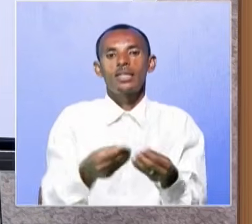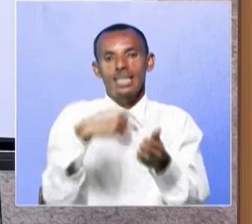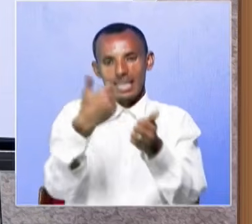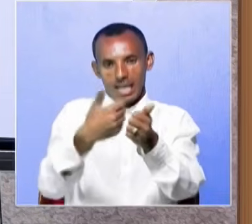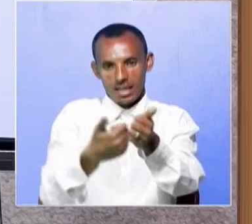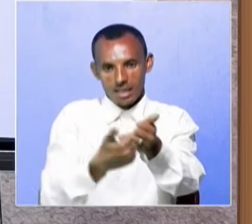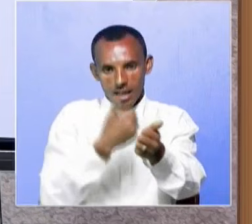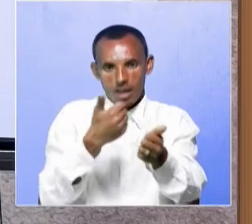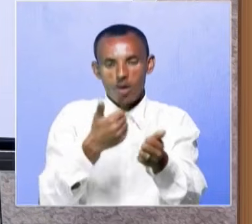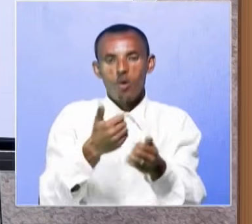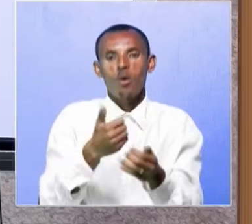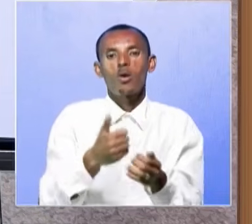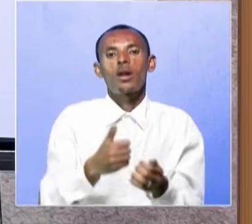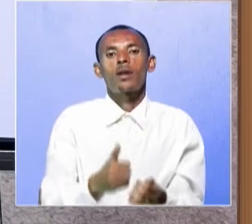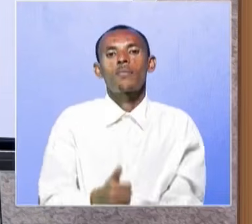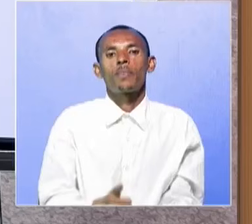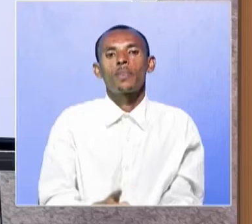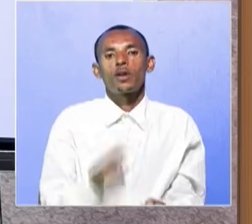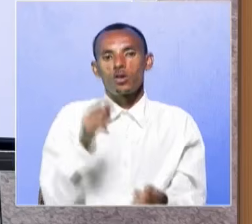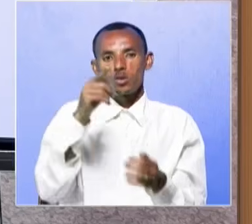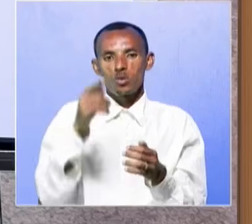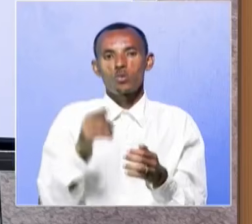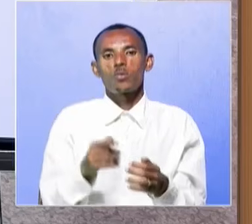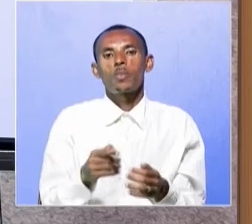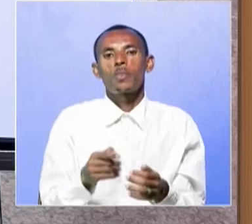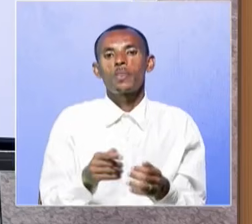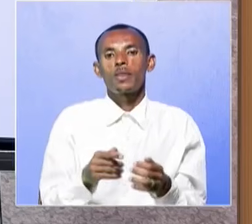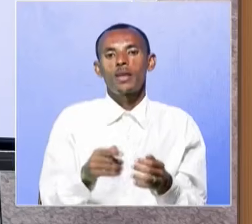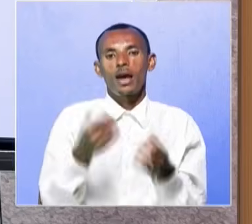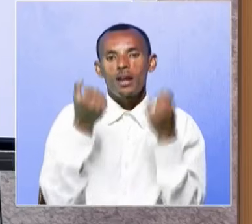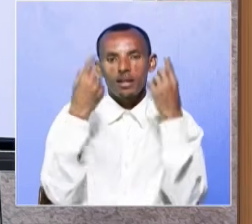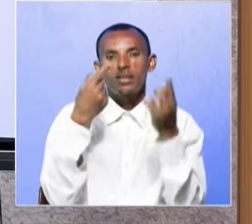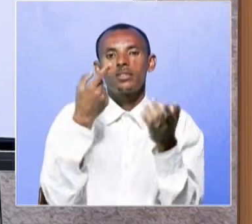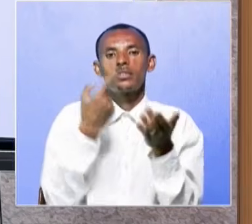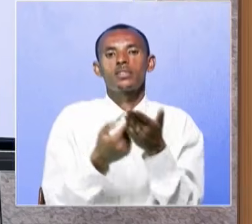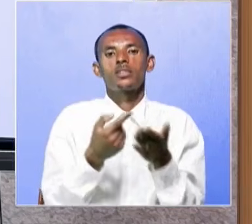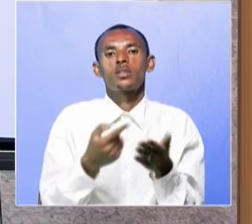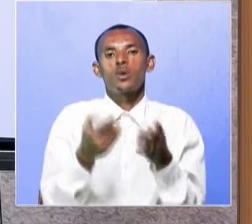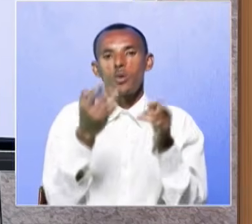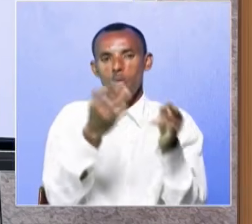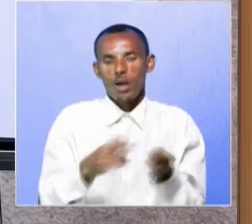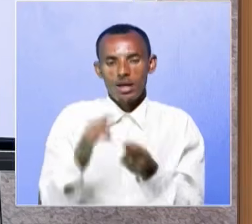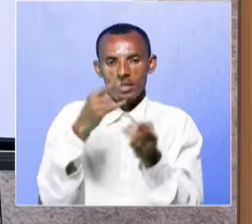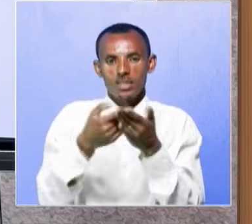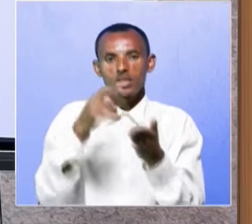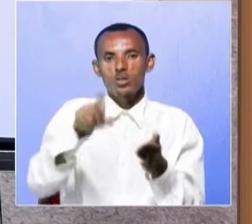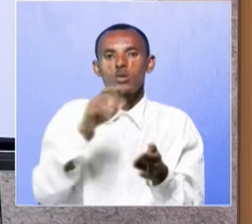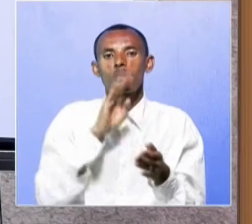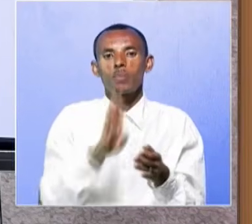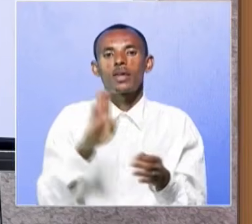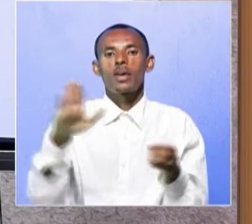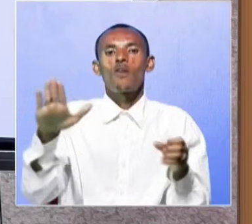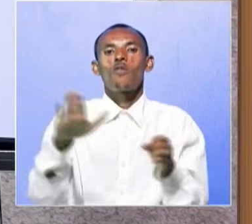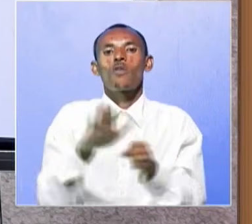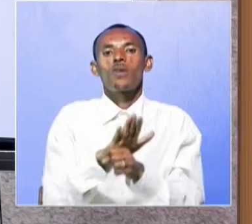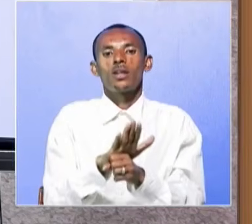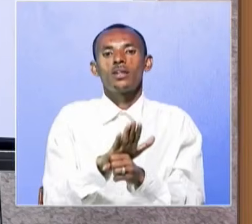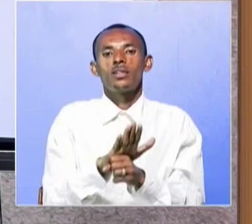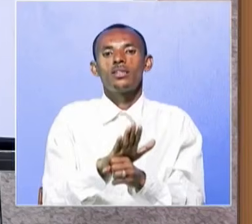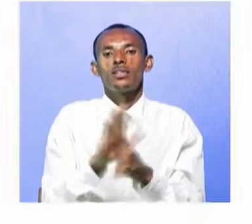order. Okay, so you need to understand that way. So this should be fulfilled. The